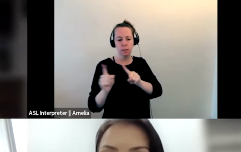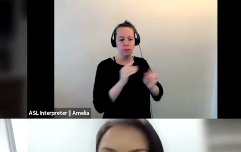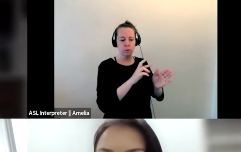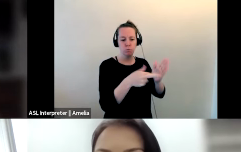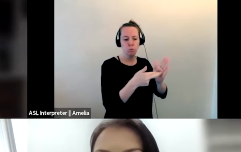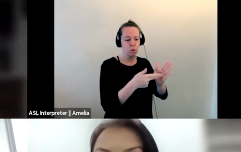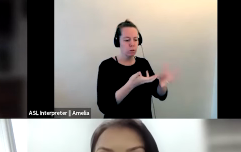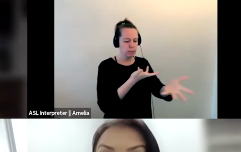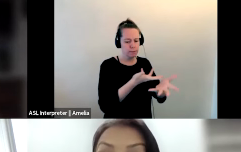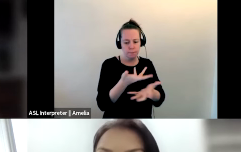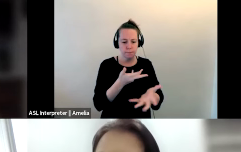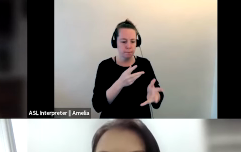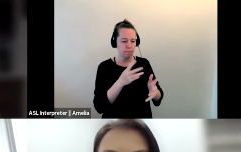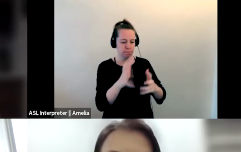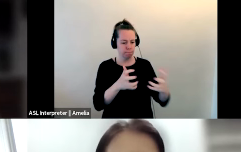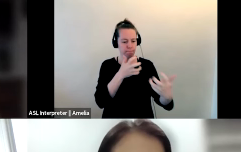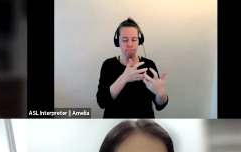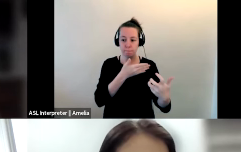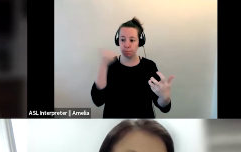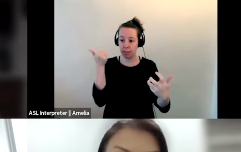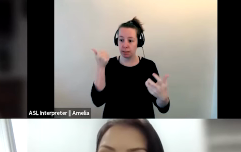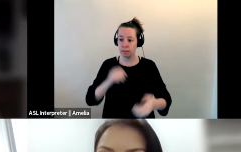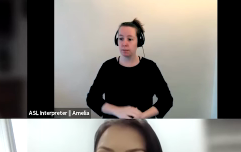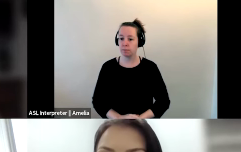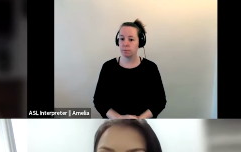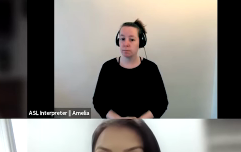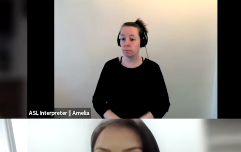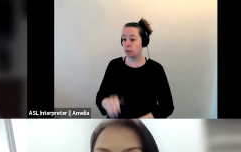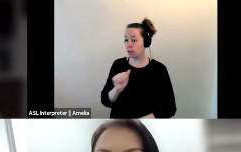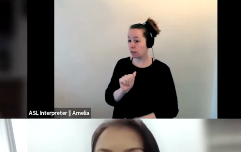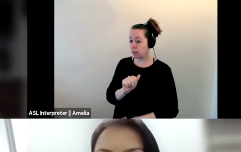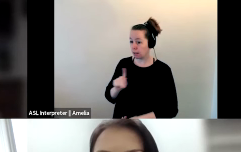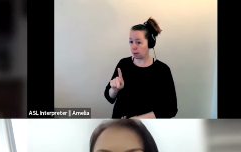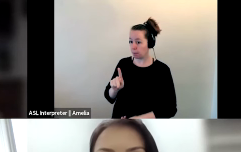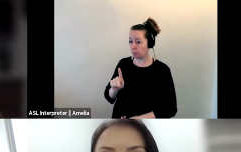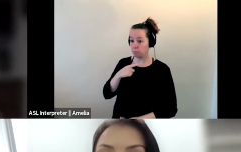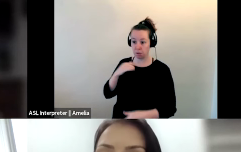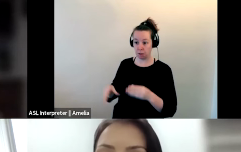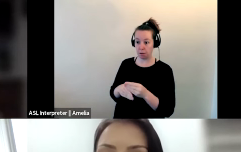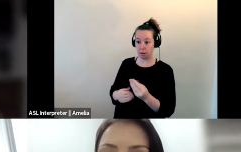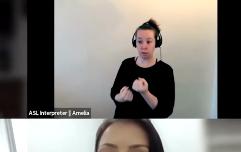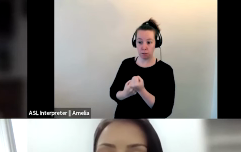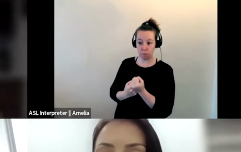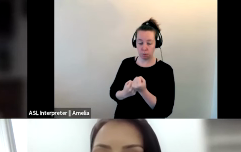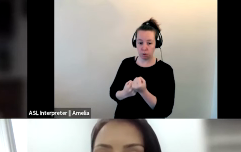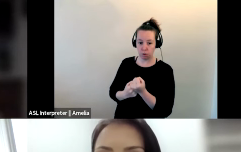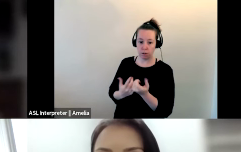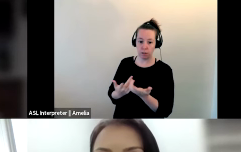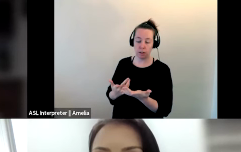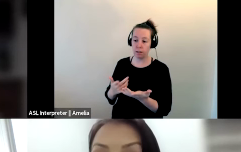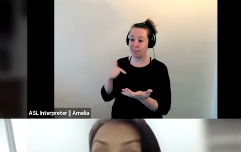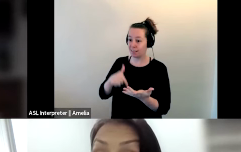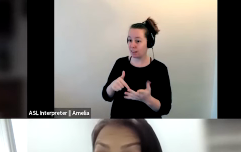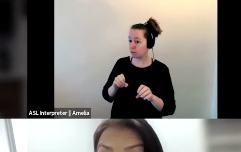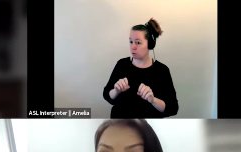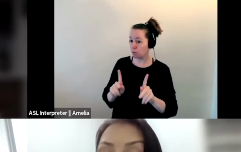the app as an added support to the report itself. Not always you have the opportunity to be in